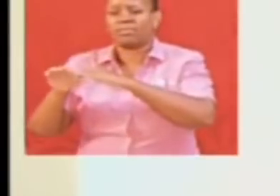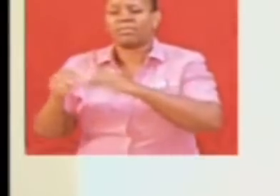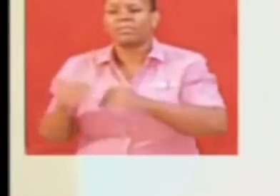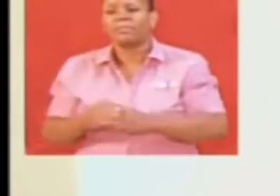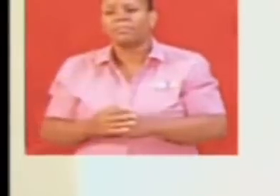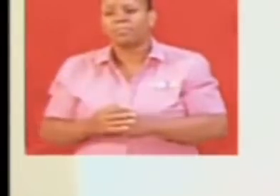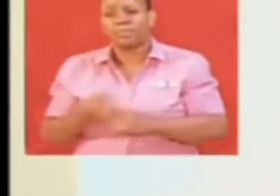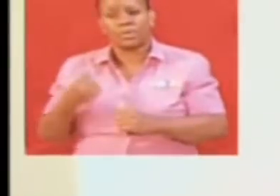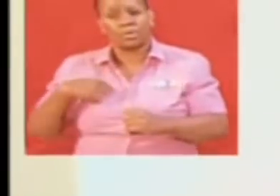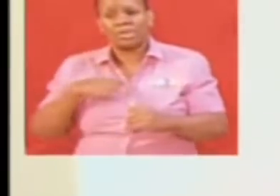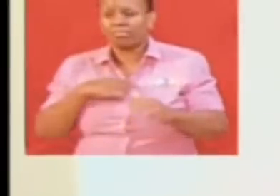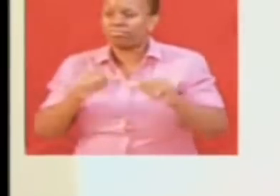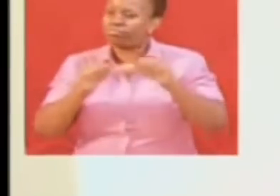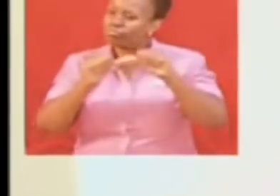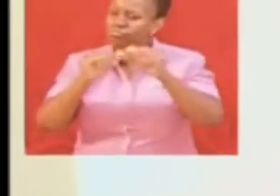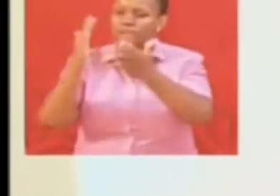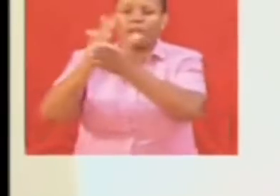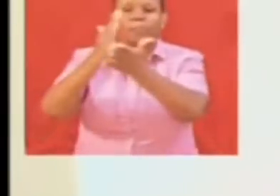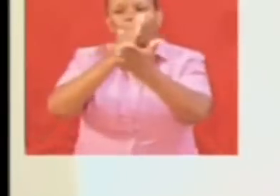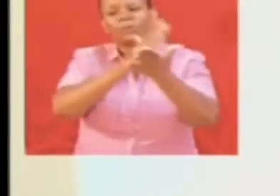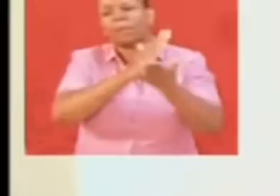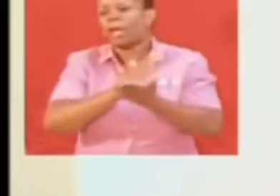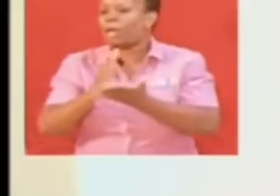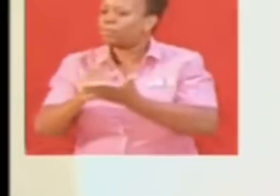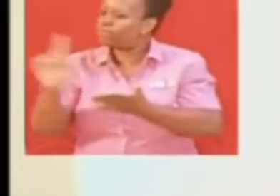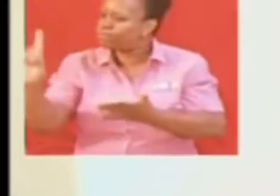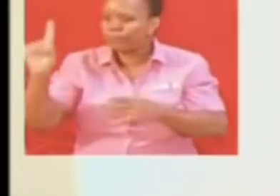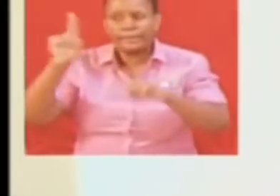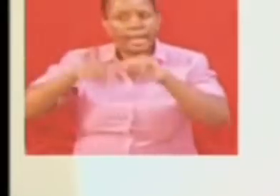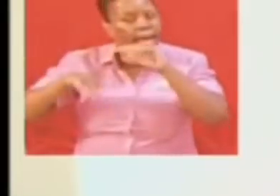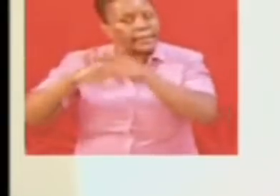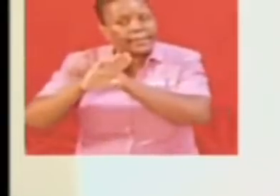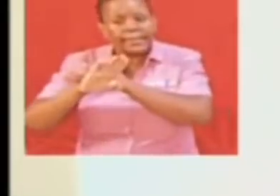people, or if they did get in, we apprehend them in Trinidad